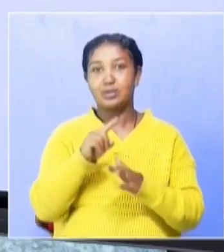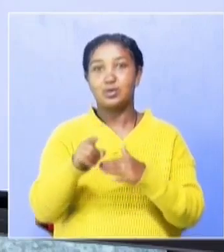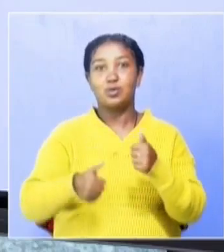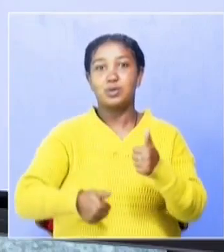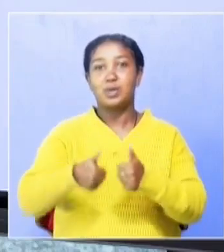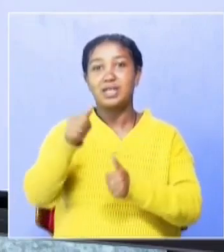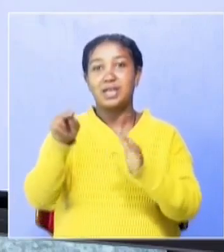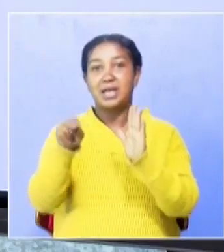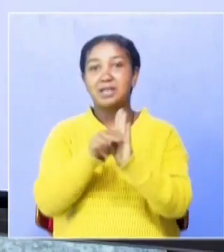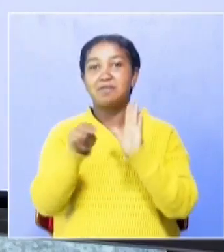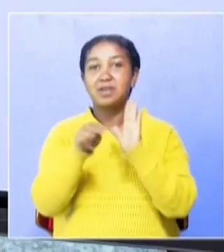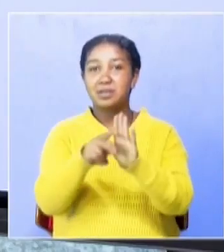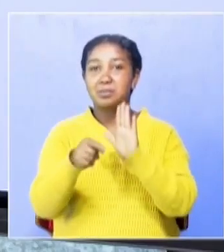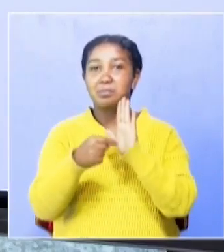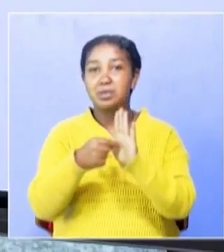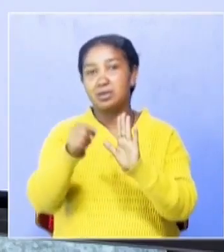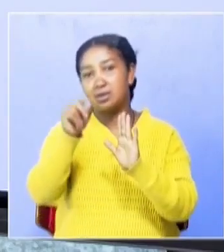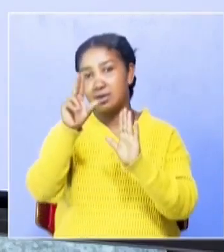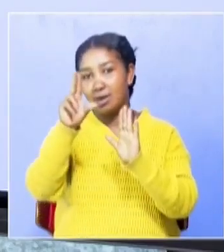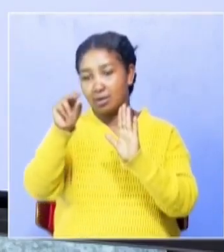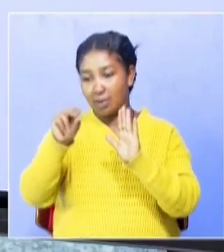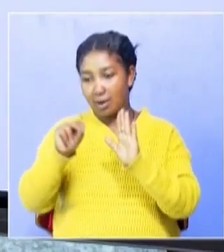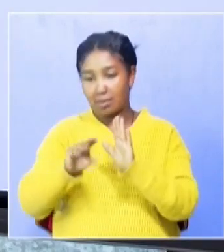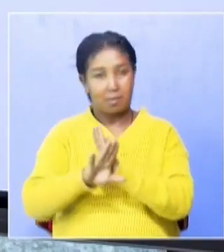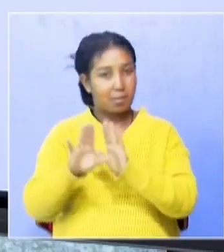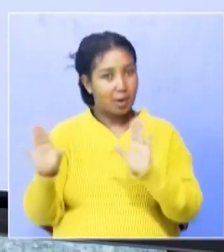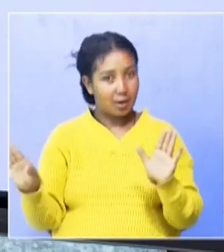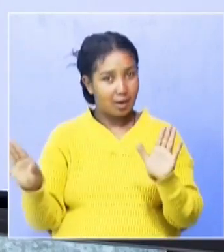ones are negative markers? Not.